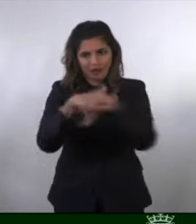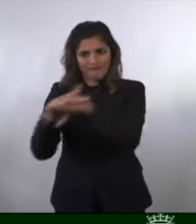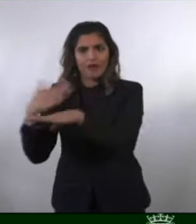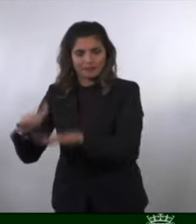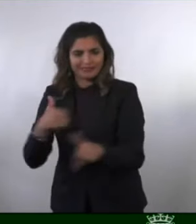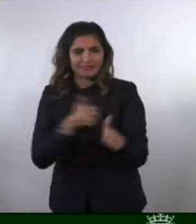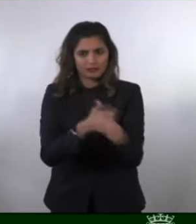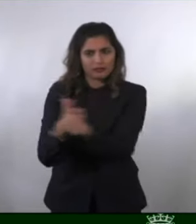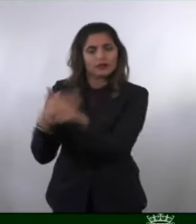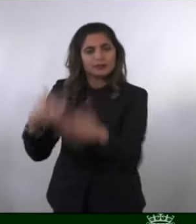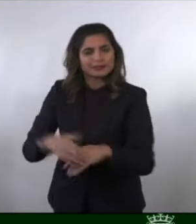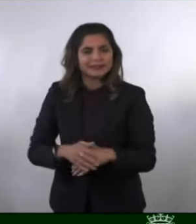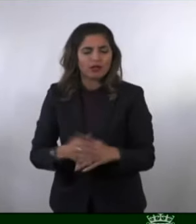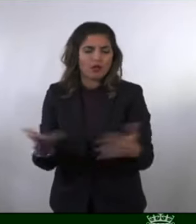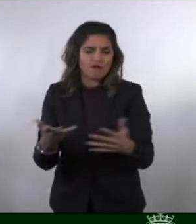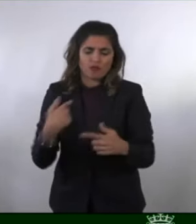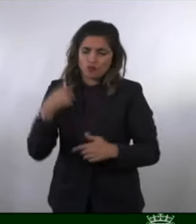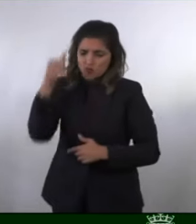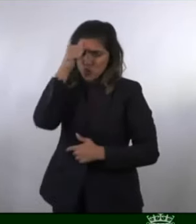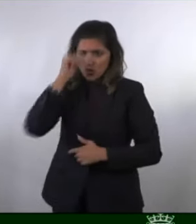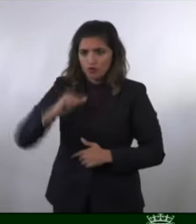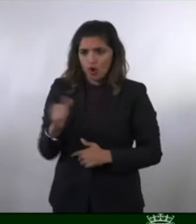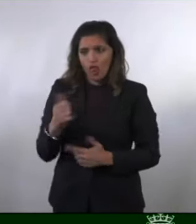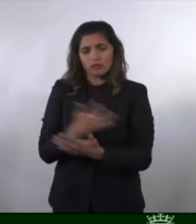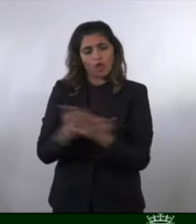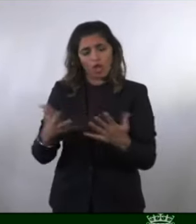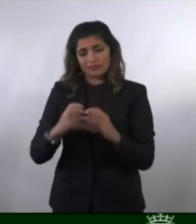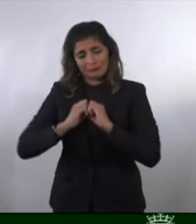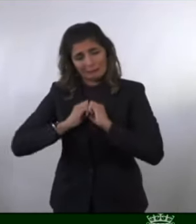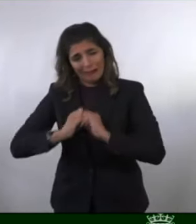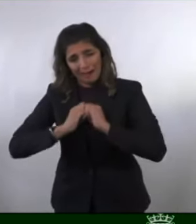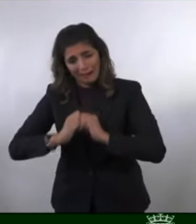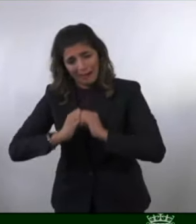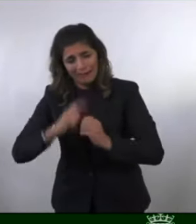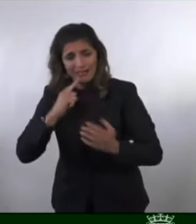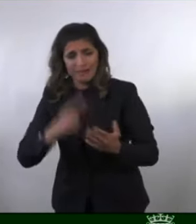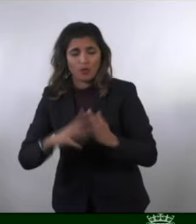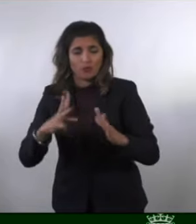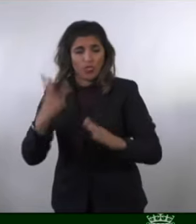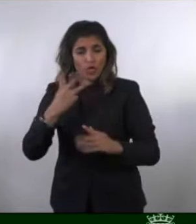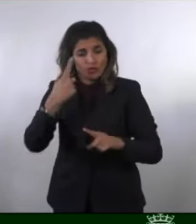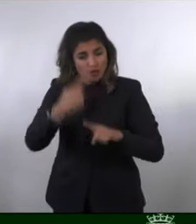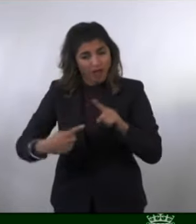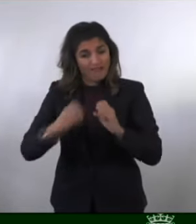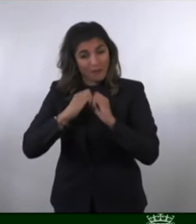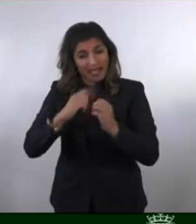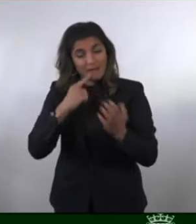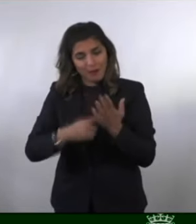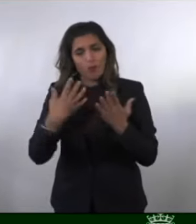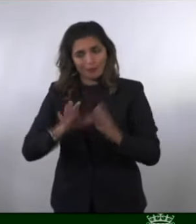consequentials for Scotland running to many billions. So 13.5 billion for the self-employed alone.